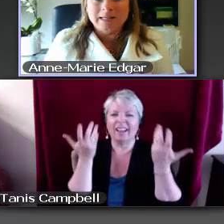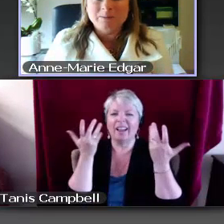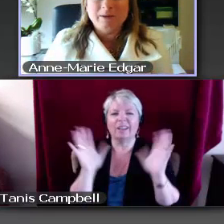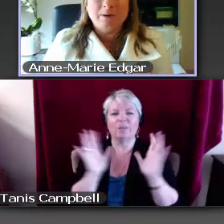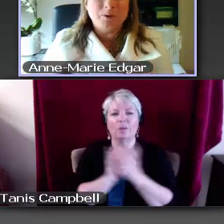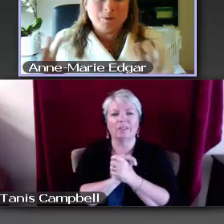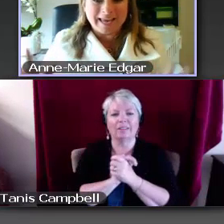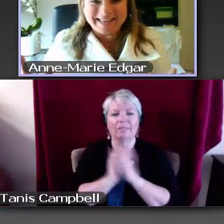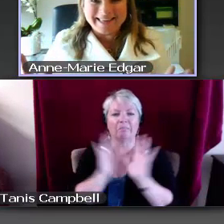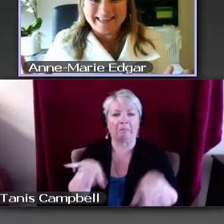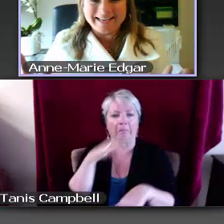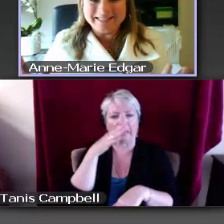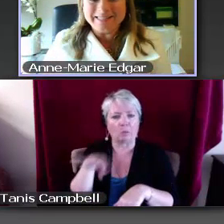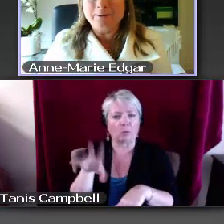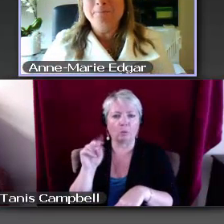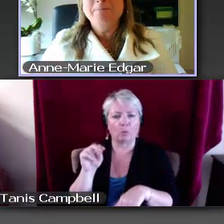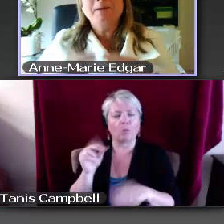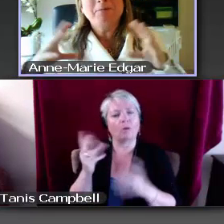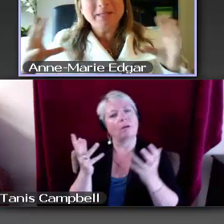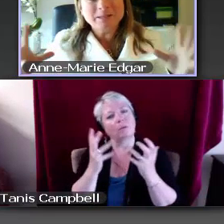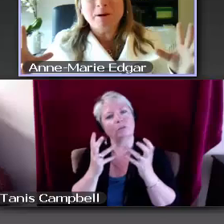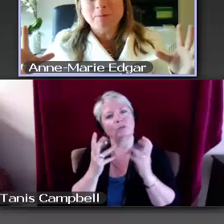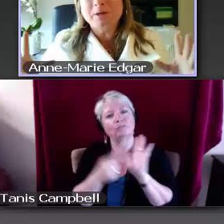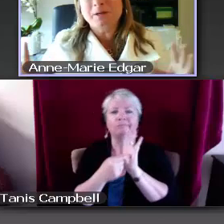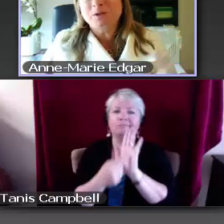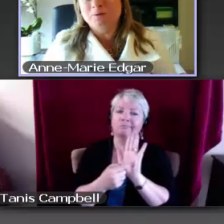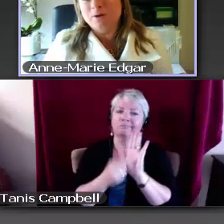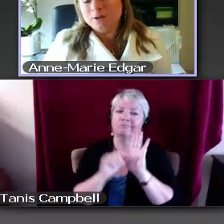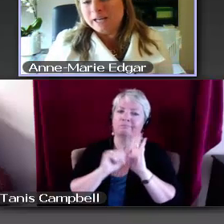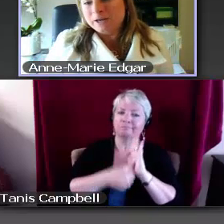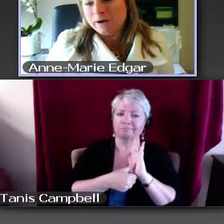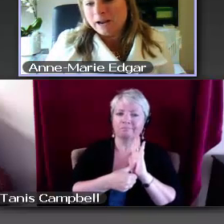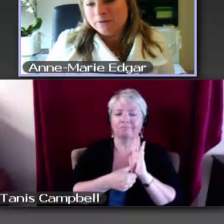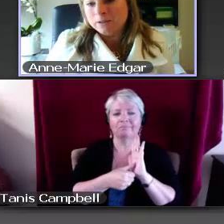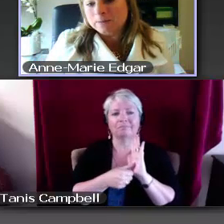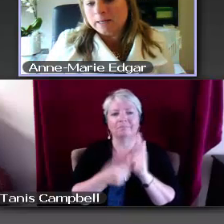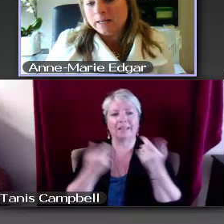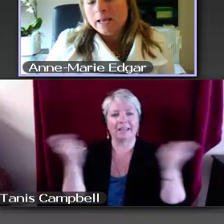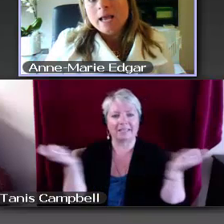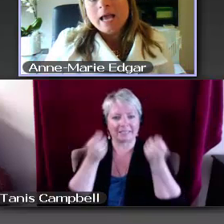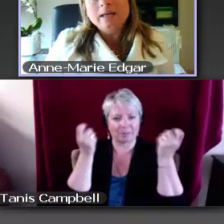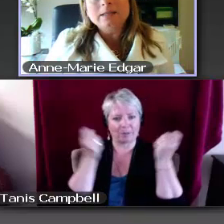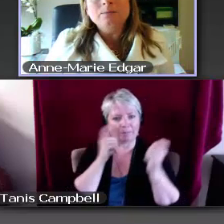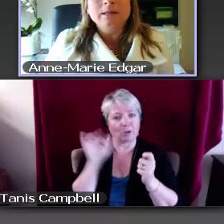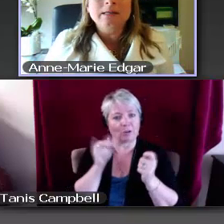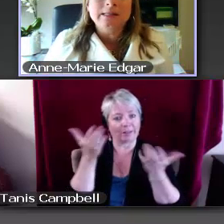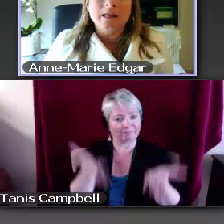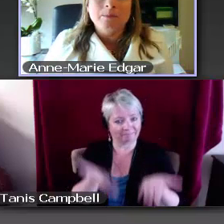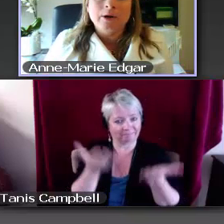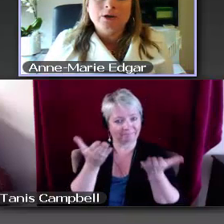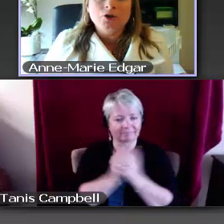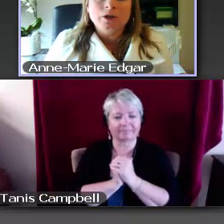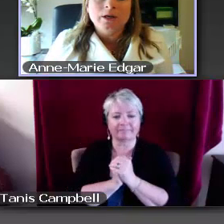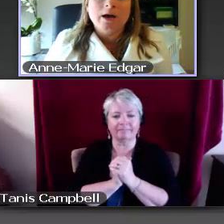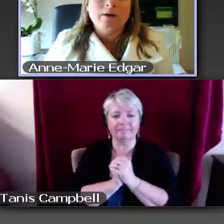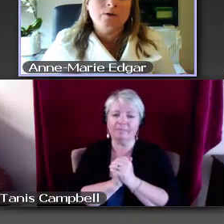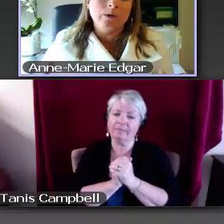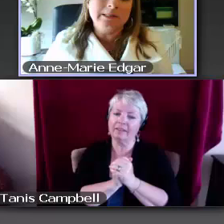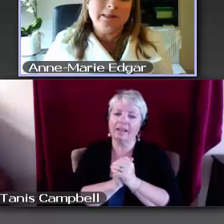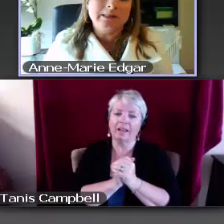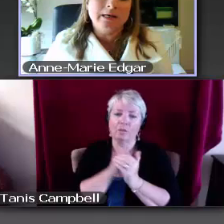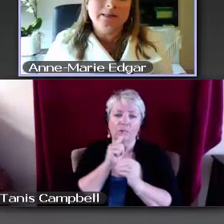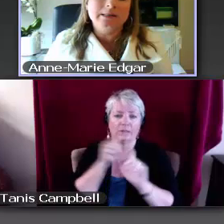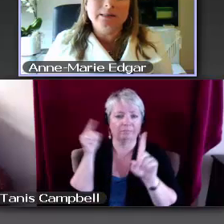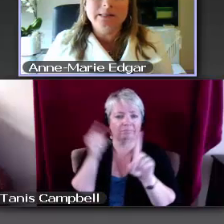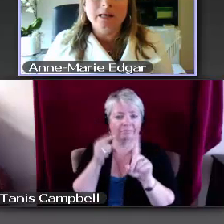year pass without doing anything. So this is what we're going to do for our 10-year anniversary. And it's really a celebration of